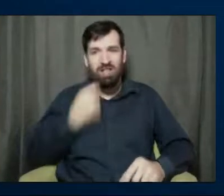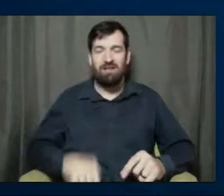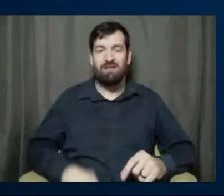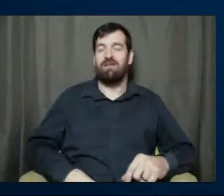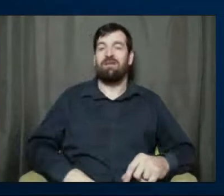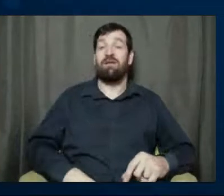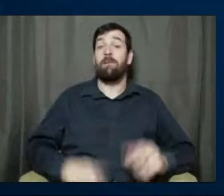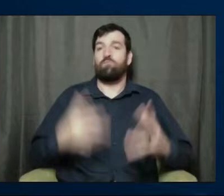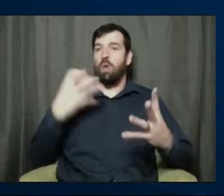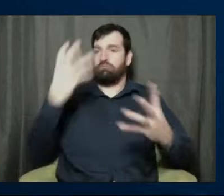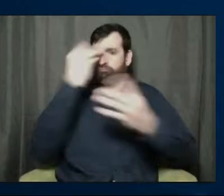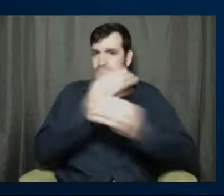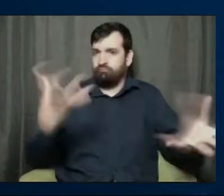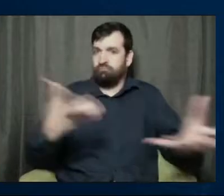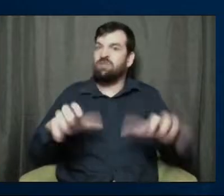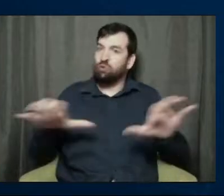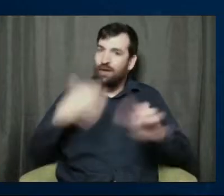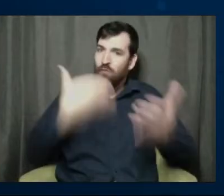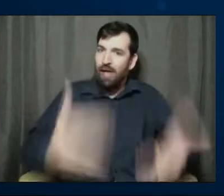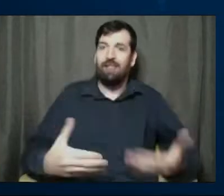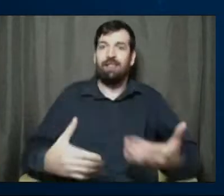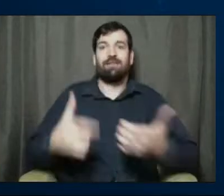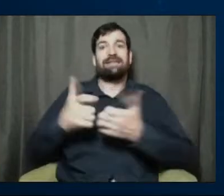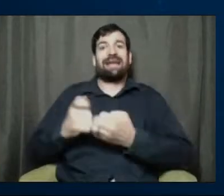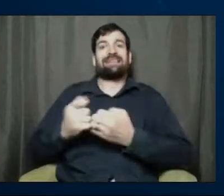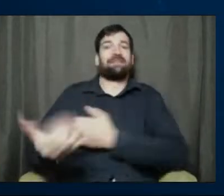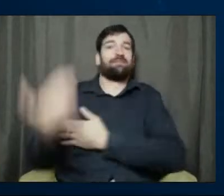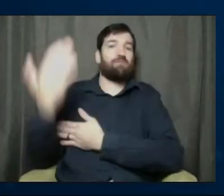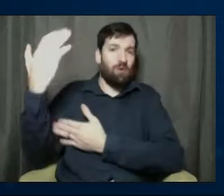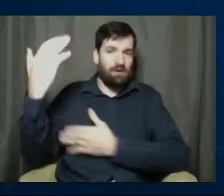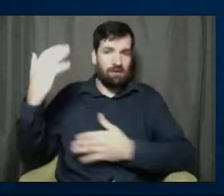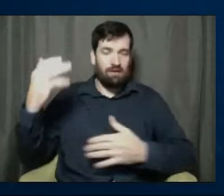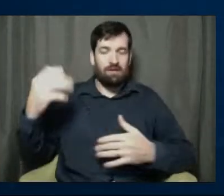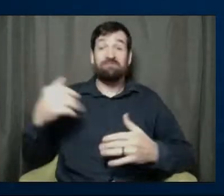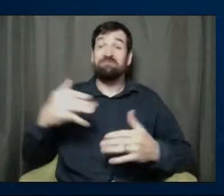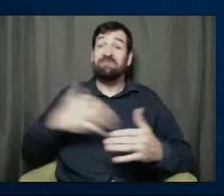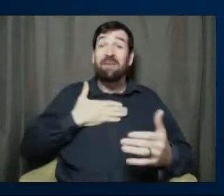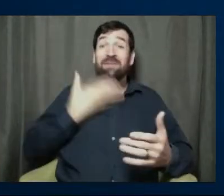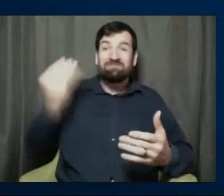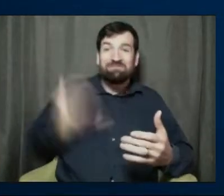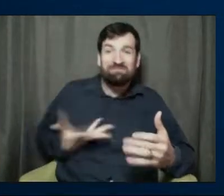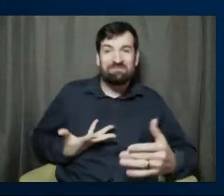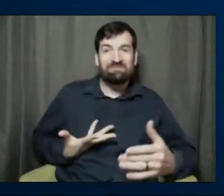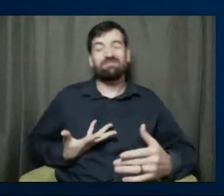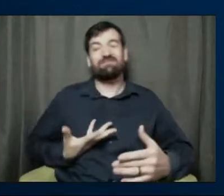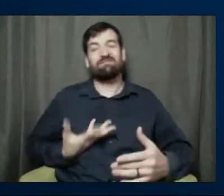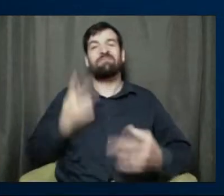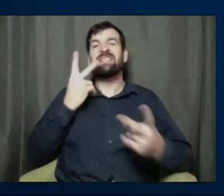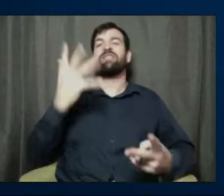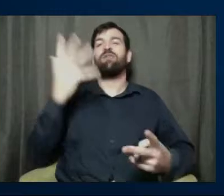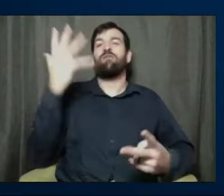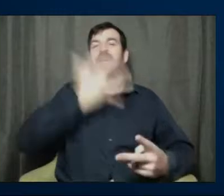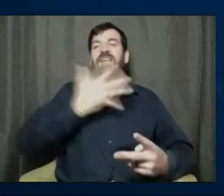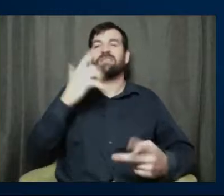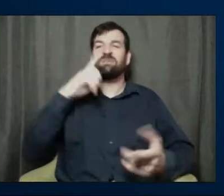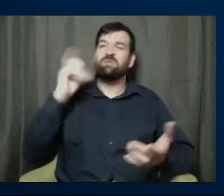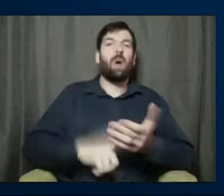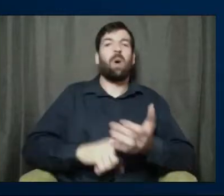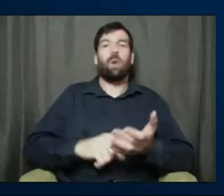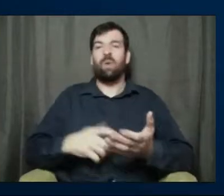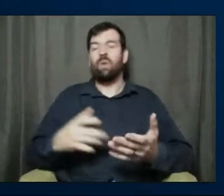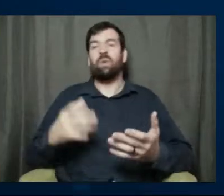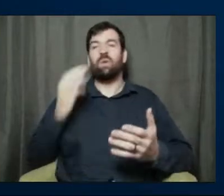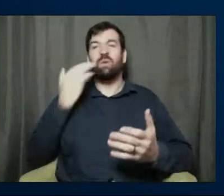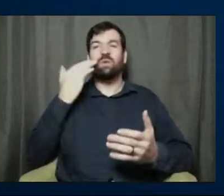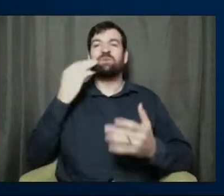she's doing well. She's texting us this morning, and we're just so glad to hear from her and see her face and know that she made it to the top. And now they're making